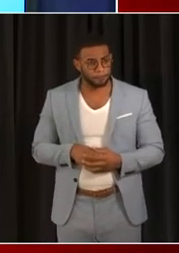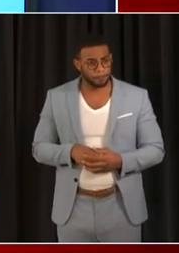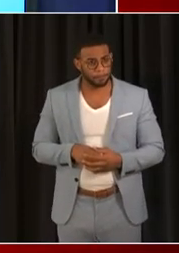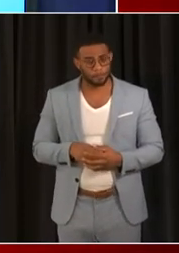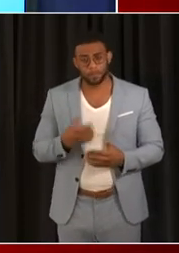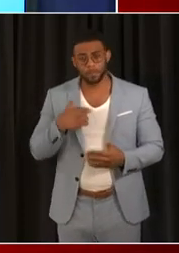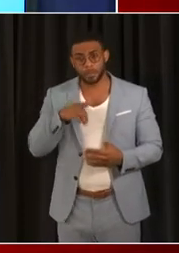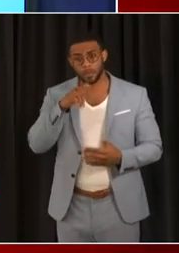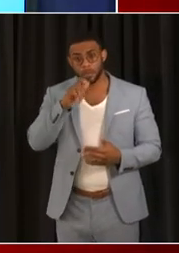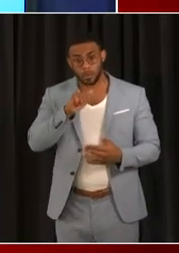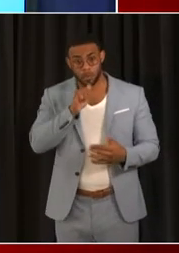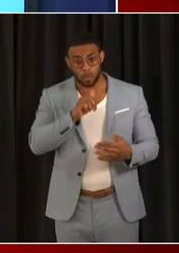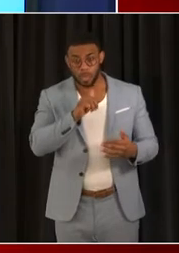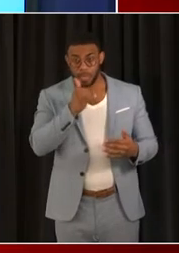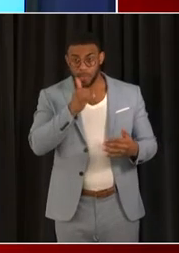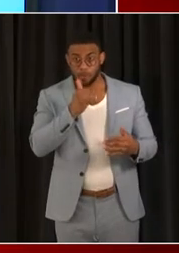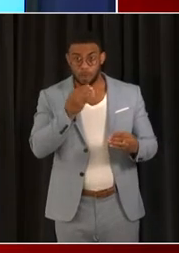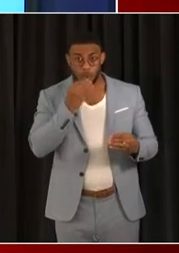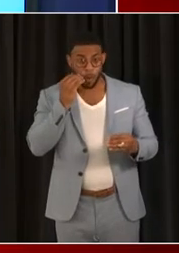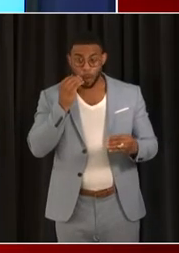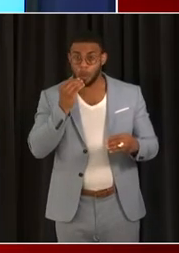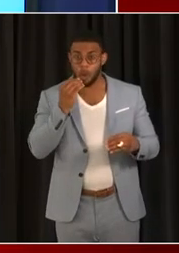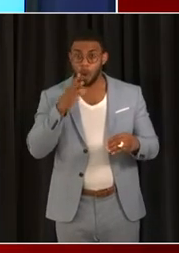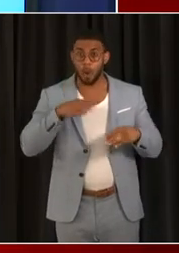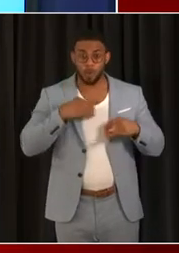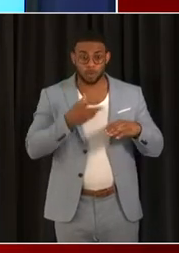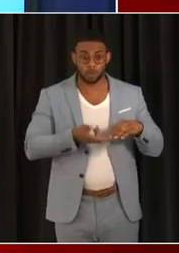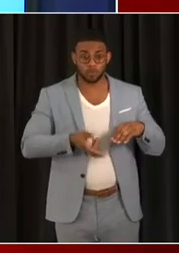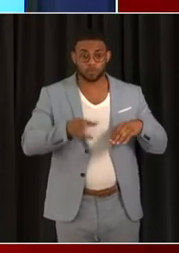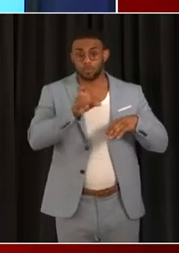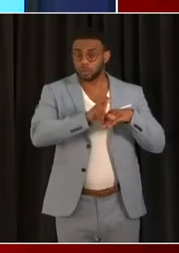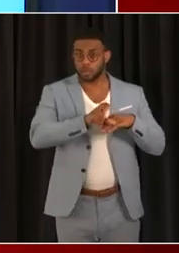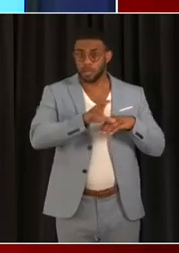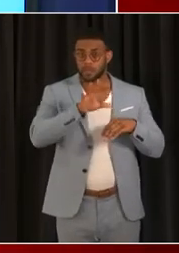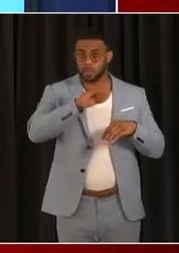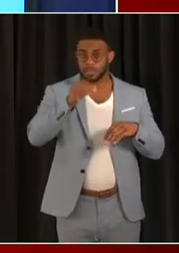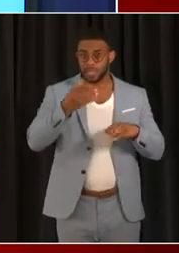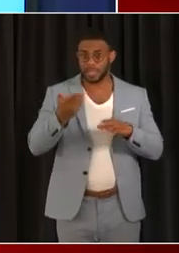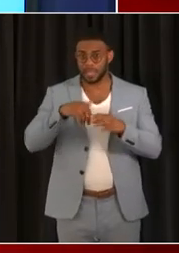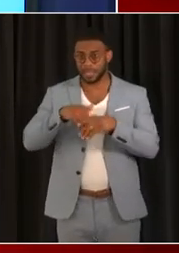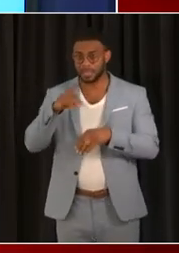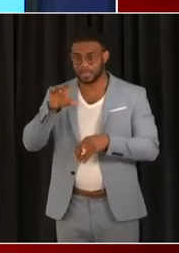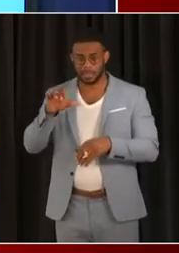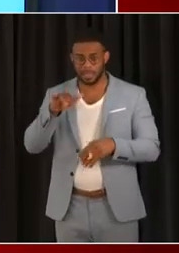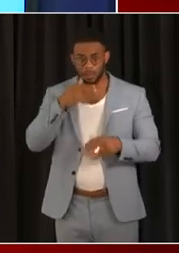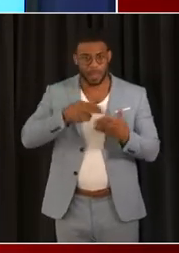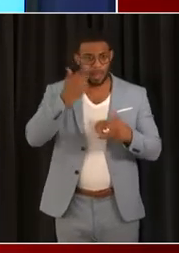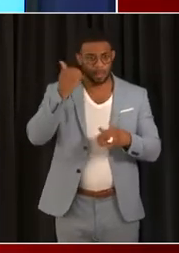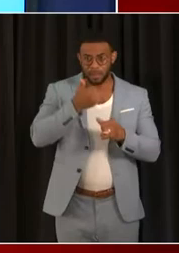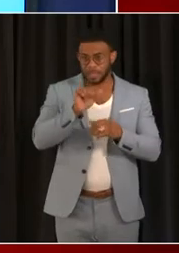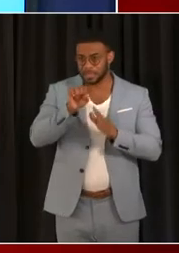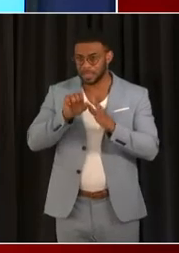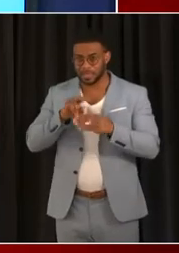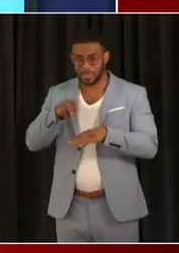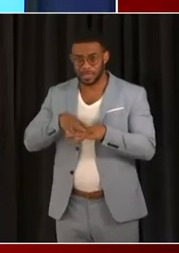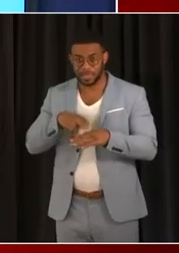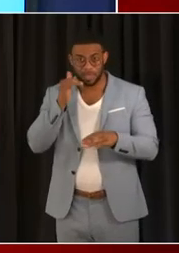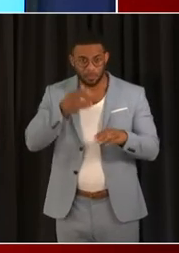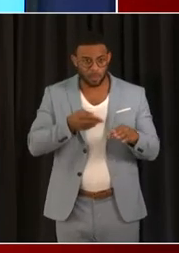Racial equity. That will result in a 65% gain in GDP in D.C. And that will be the highest in any state in the